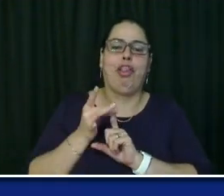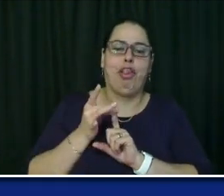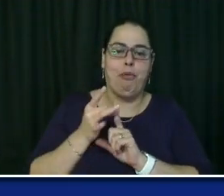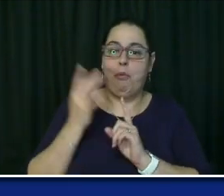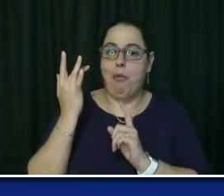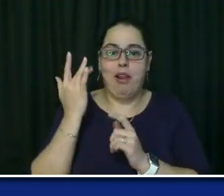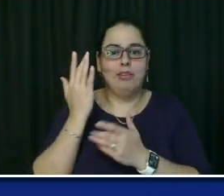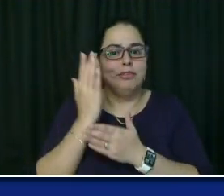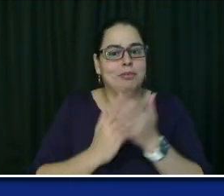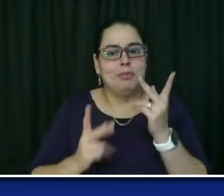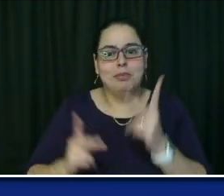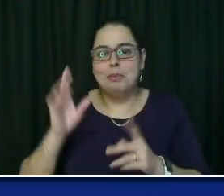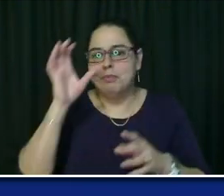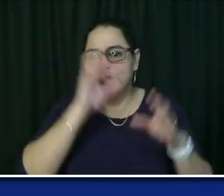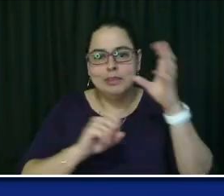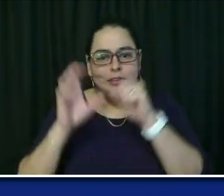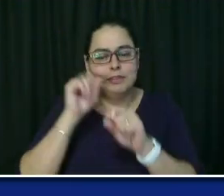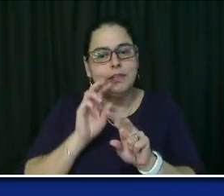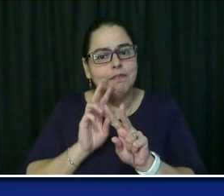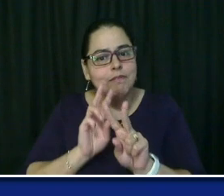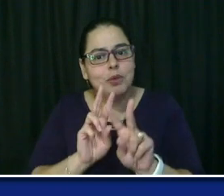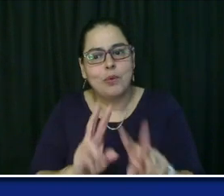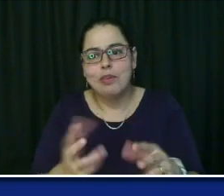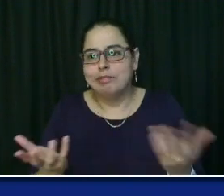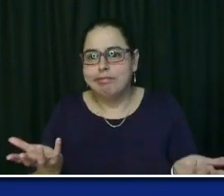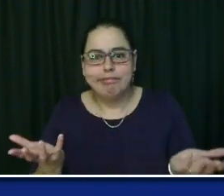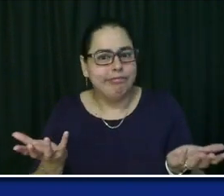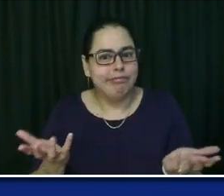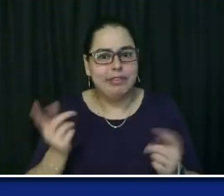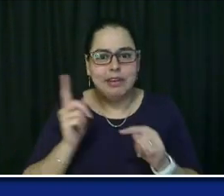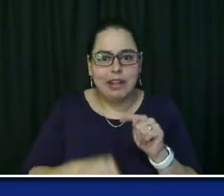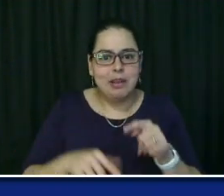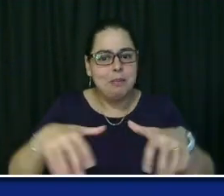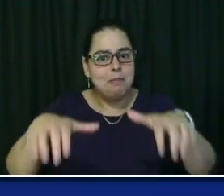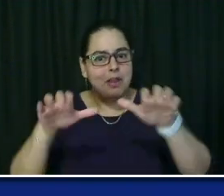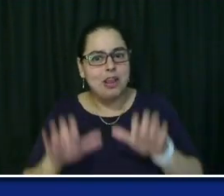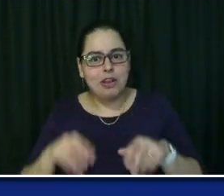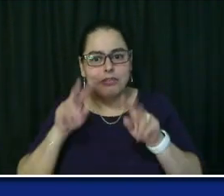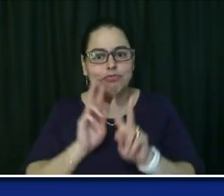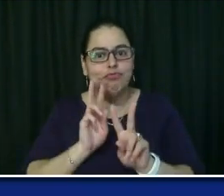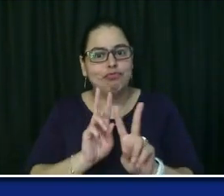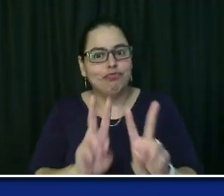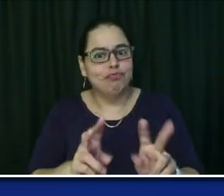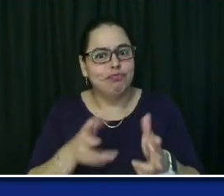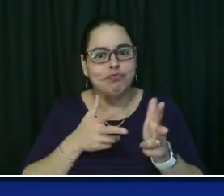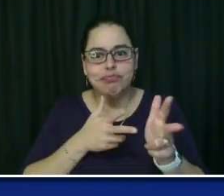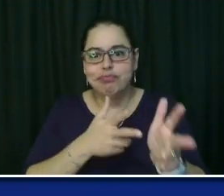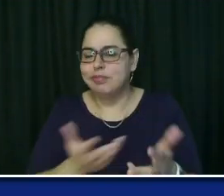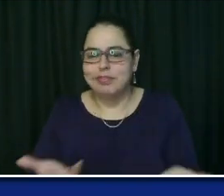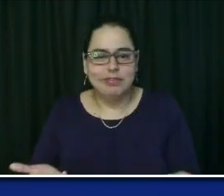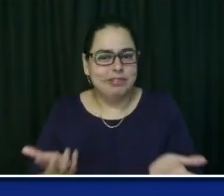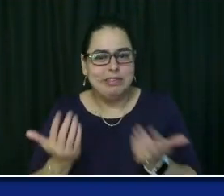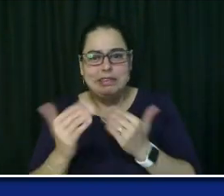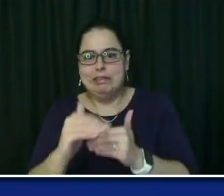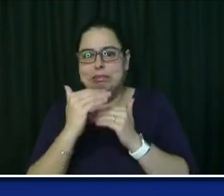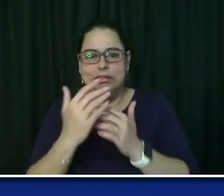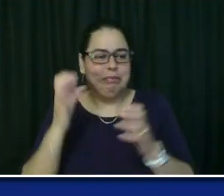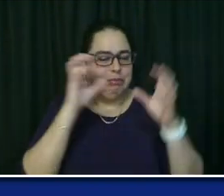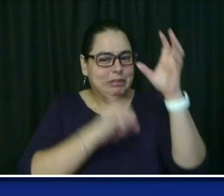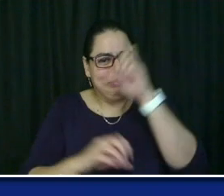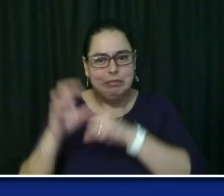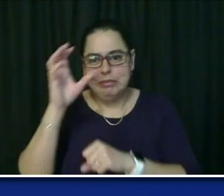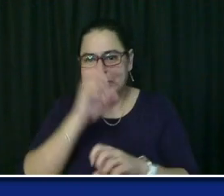or graveside burials that happen under normal circumstances. But I do want to point out that when we do deal with the numbers